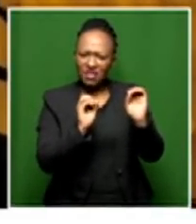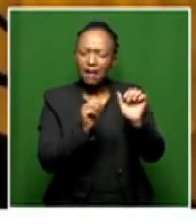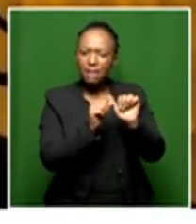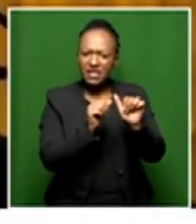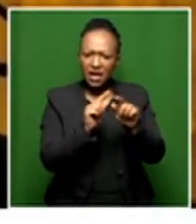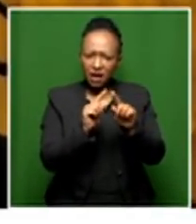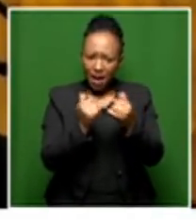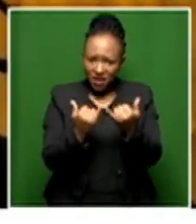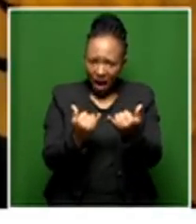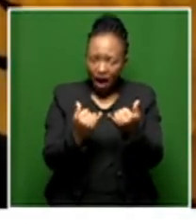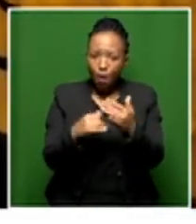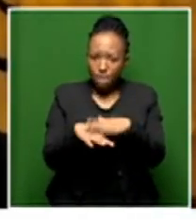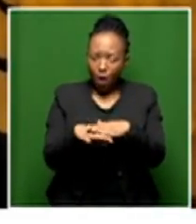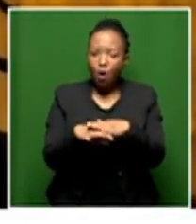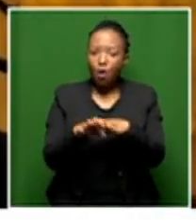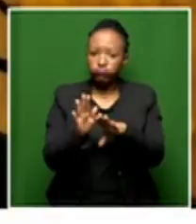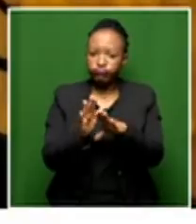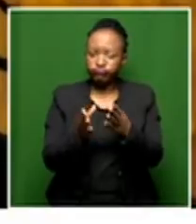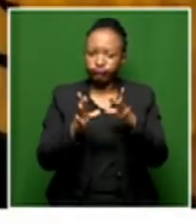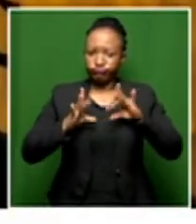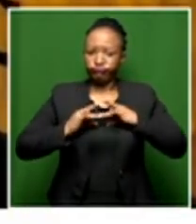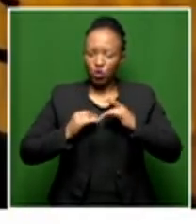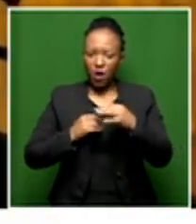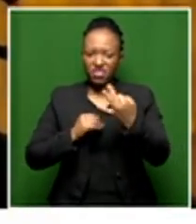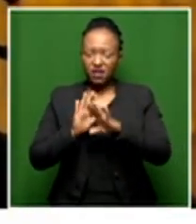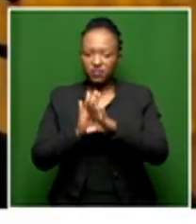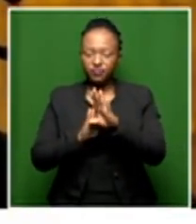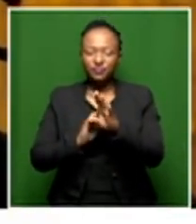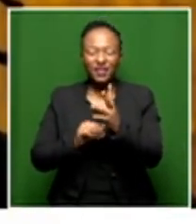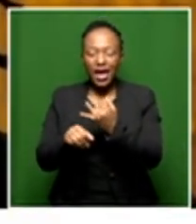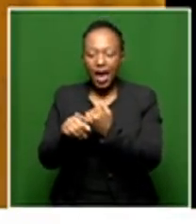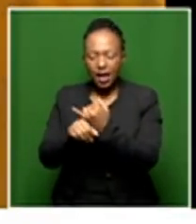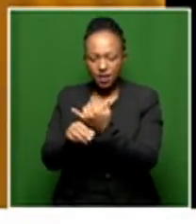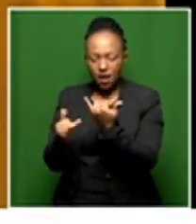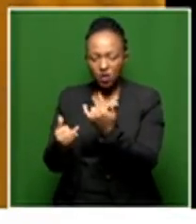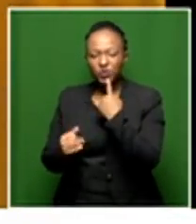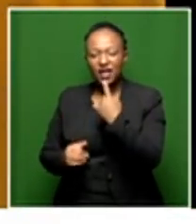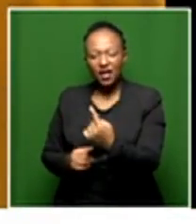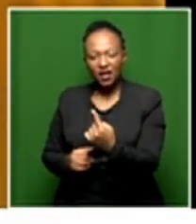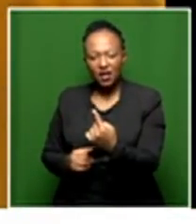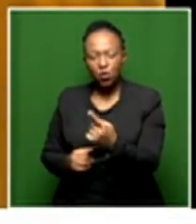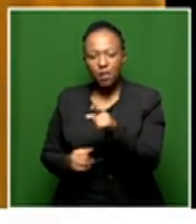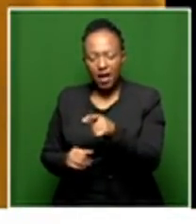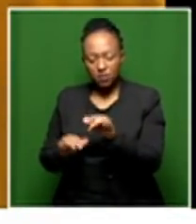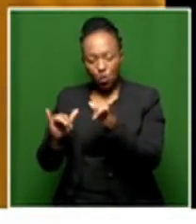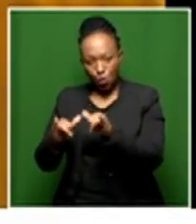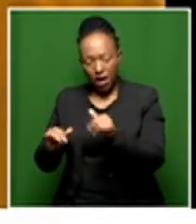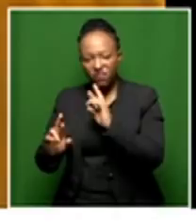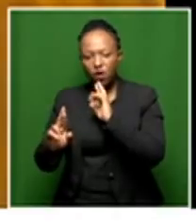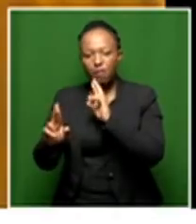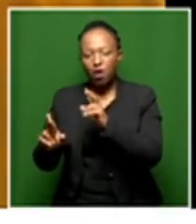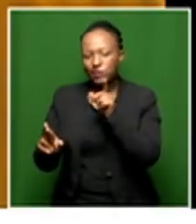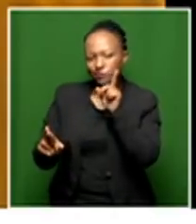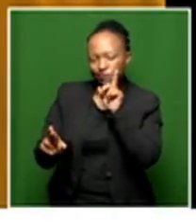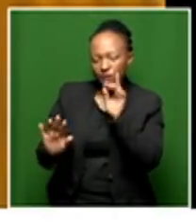As you say, I think it's too early to tell. We'll have to look at the next iteration of the report to see what that trend is. But